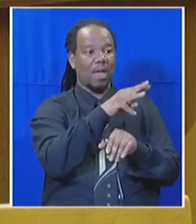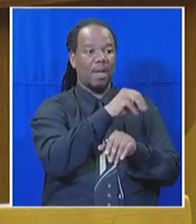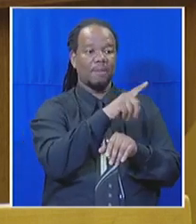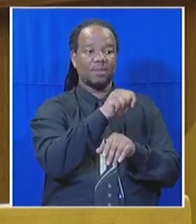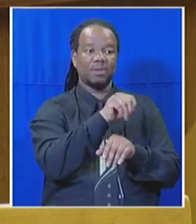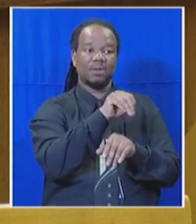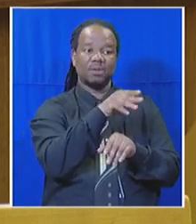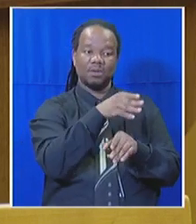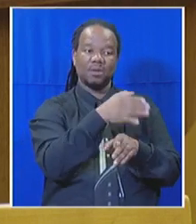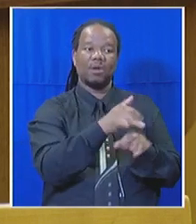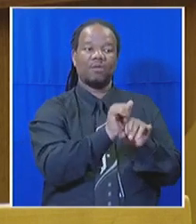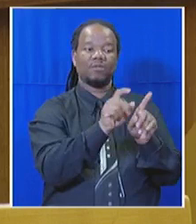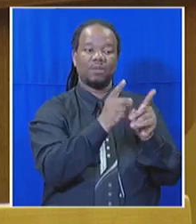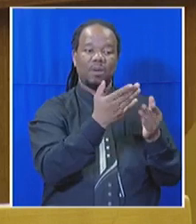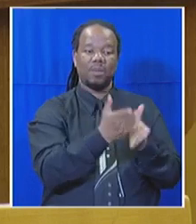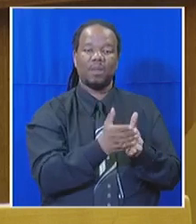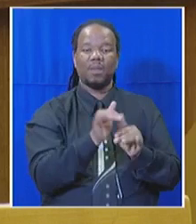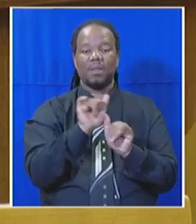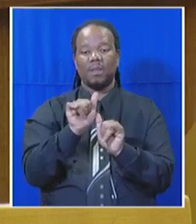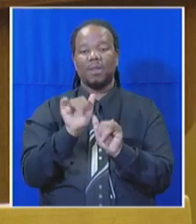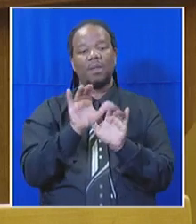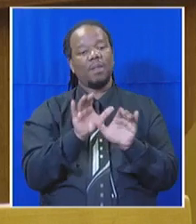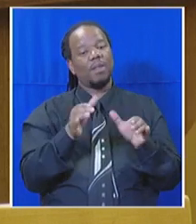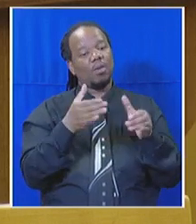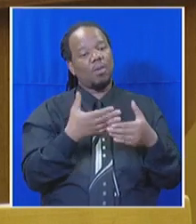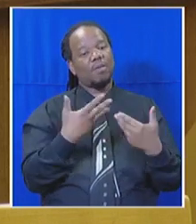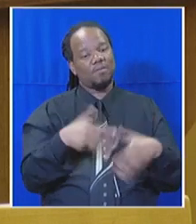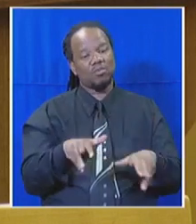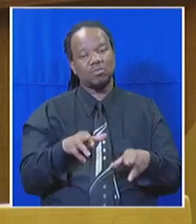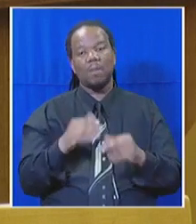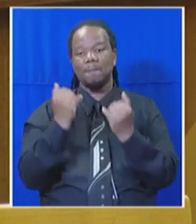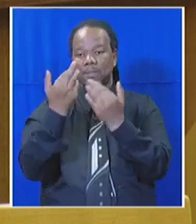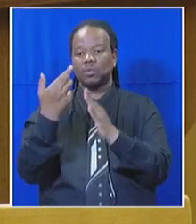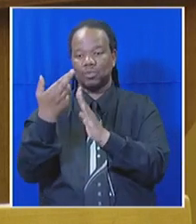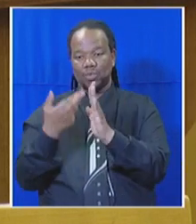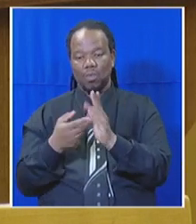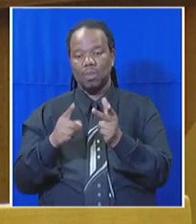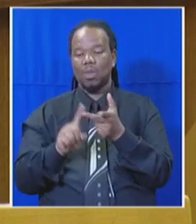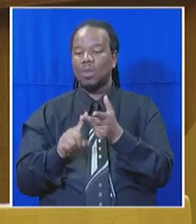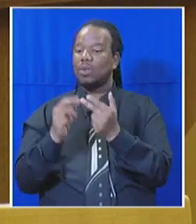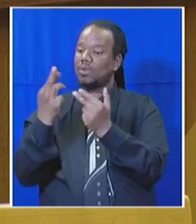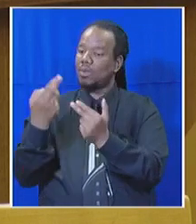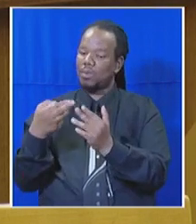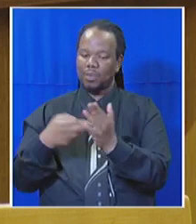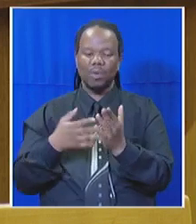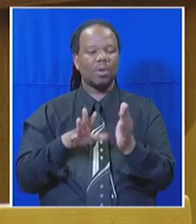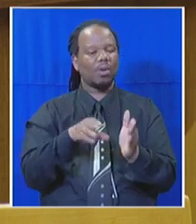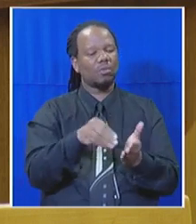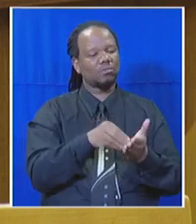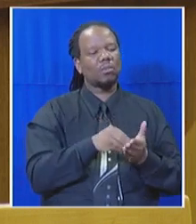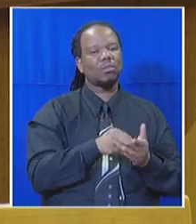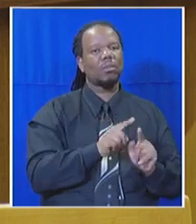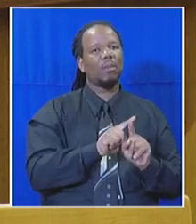Labour. As such, the committee has adopted the budgetary review and recommendation report. The committee notes